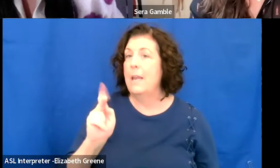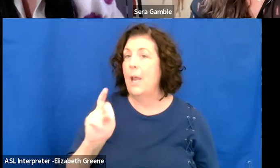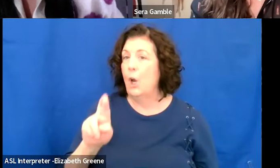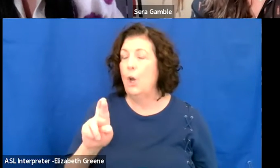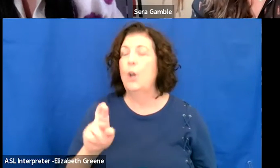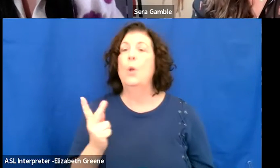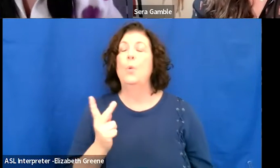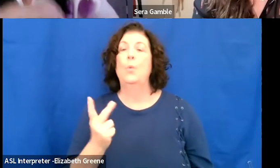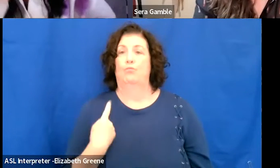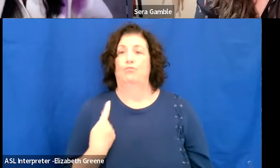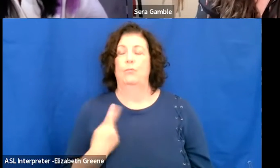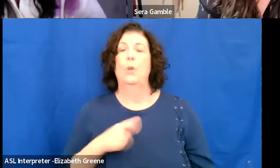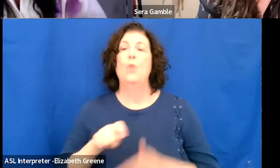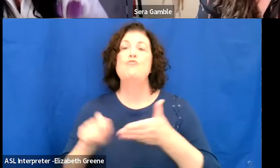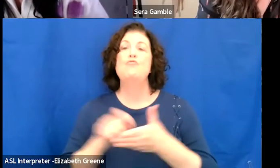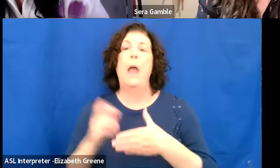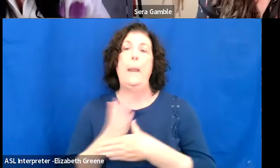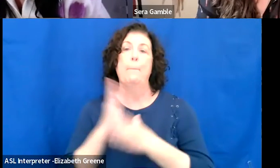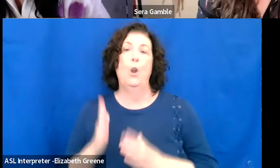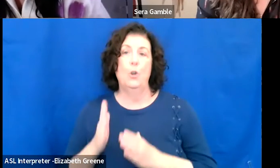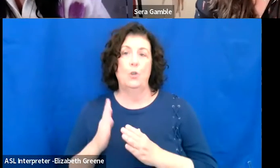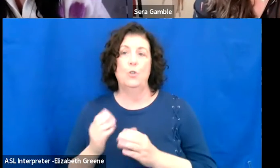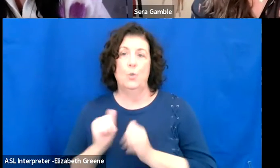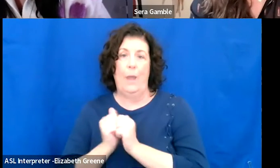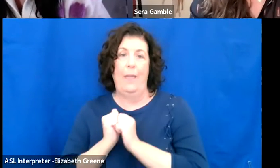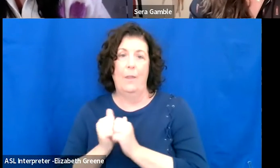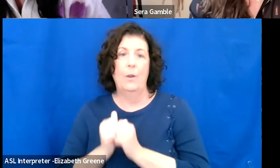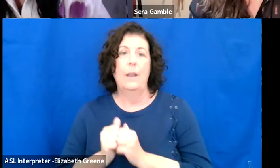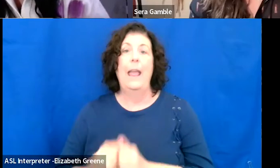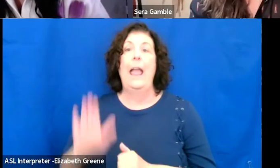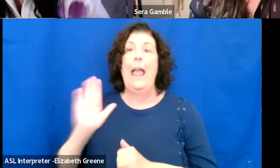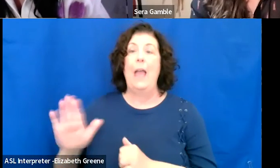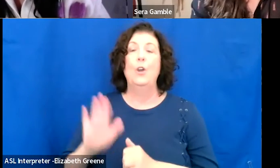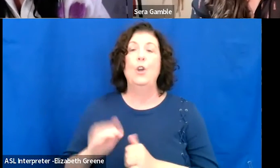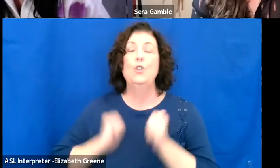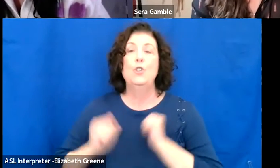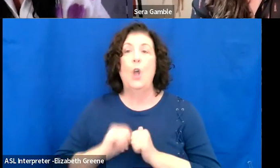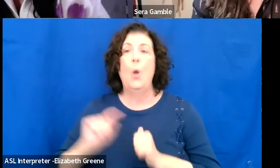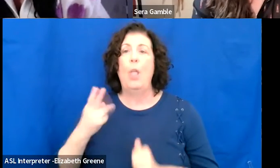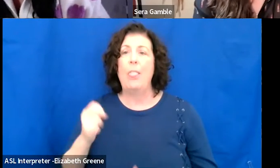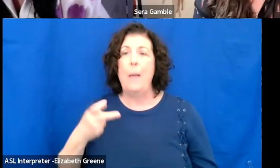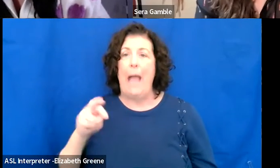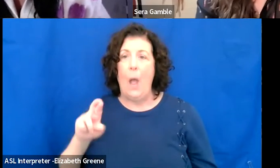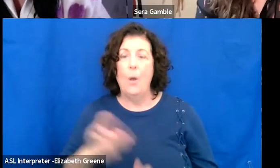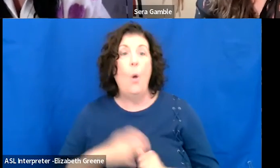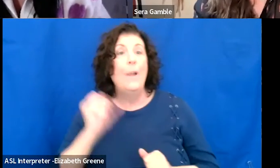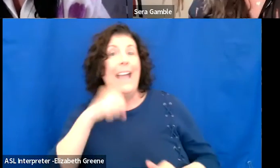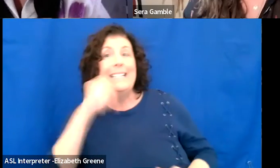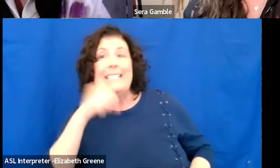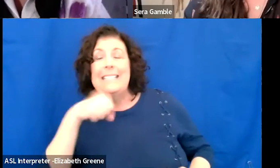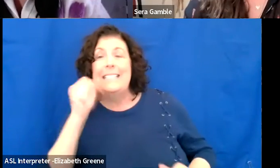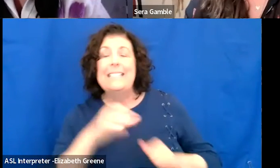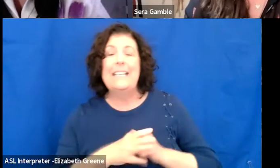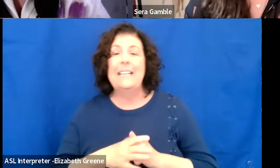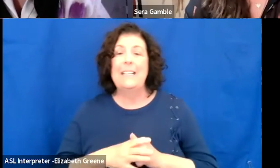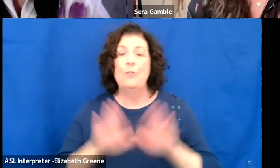were trying to break in. She is also a showrunner. Her show, The Power, just premiered. Oh, yes. Oh, my gosh. Wow. Isn't that great?